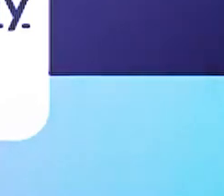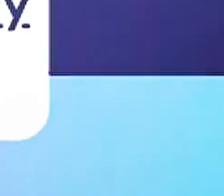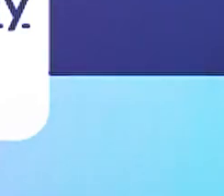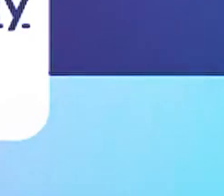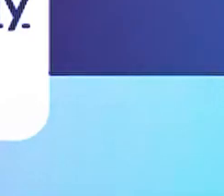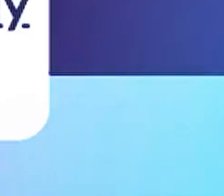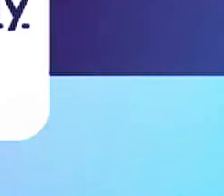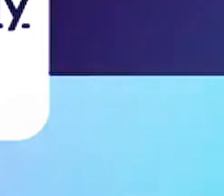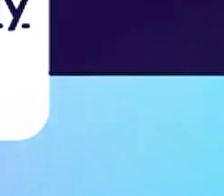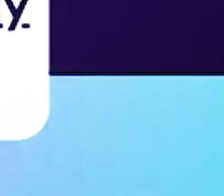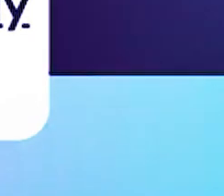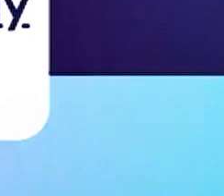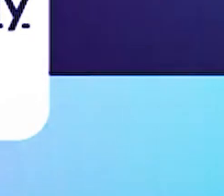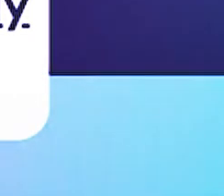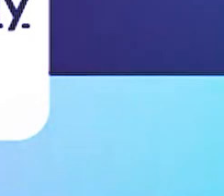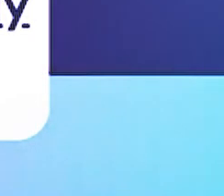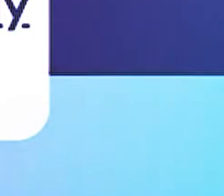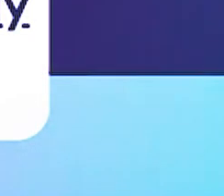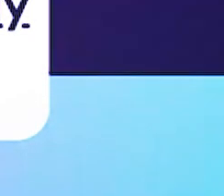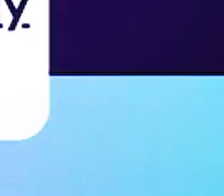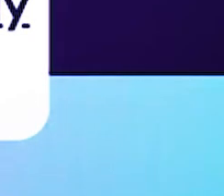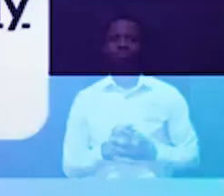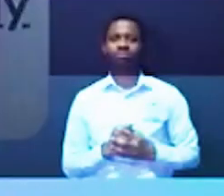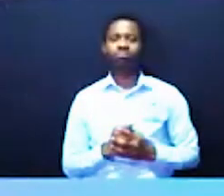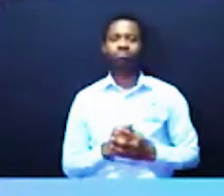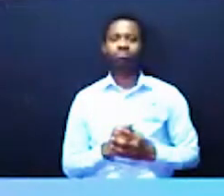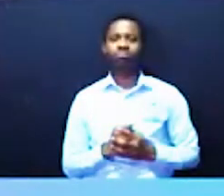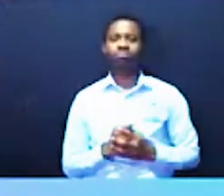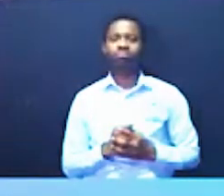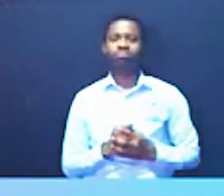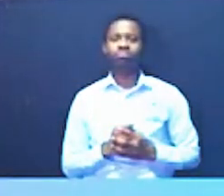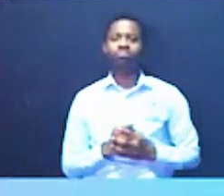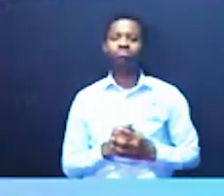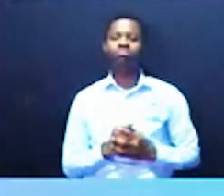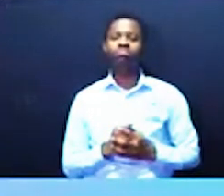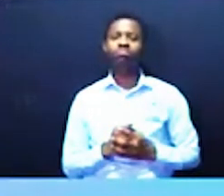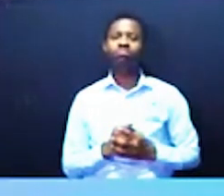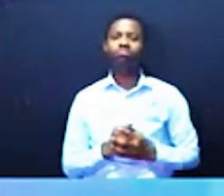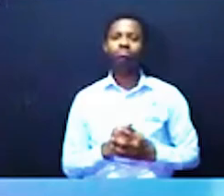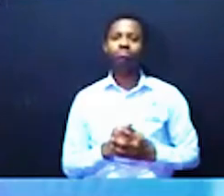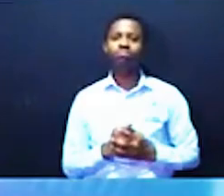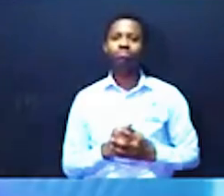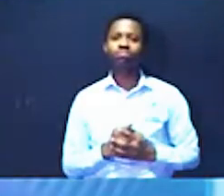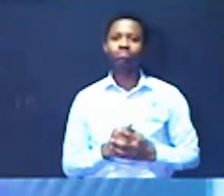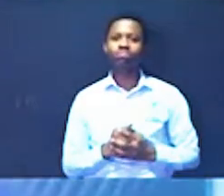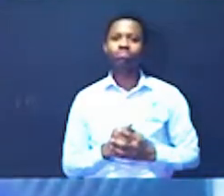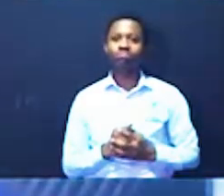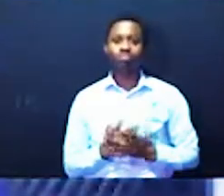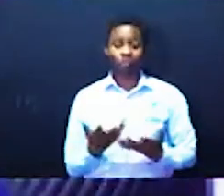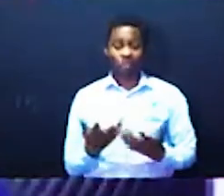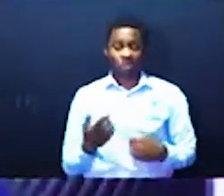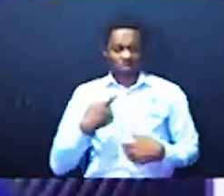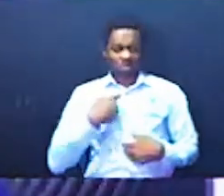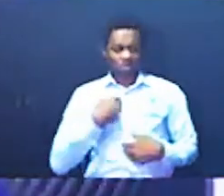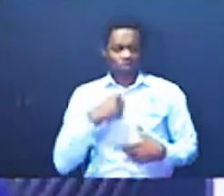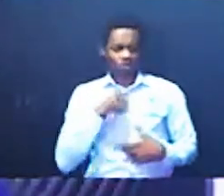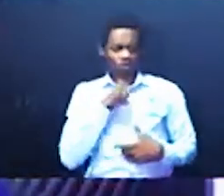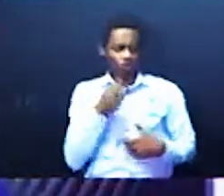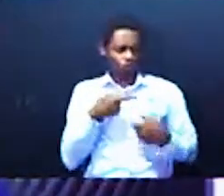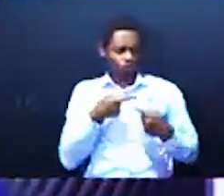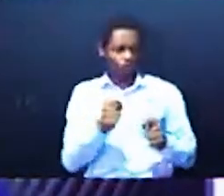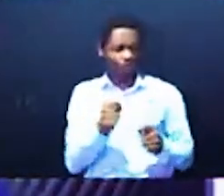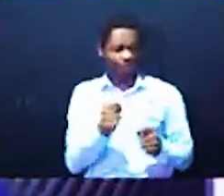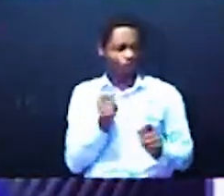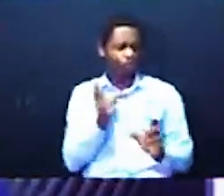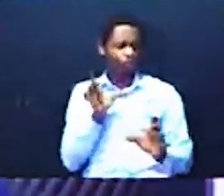wickedness. So I don't move to become a wicked person because someone offended me. No, the offenses may